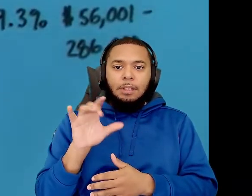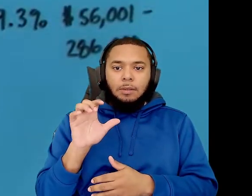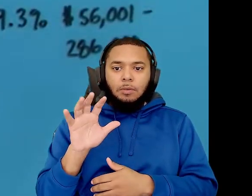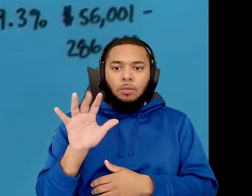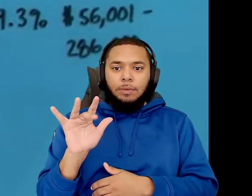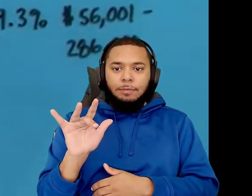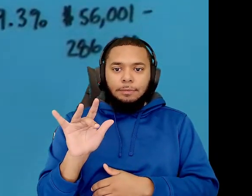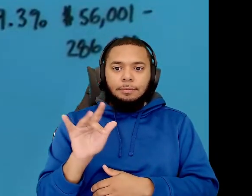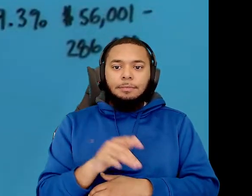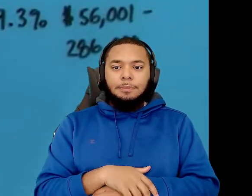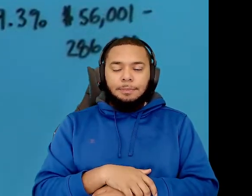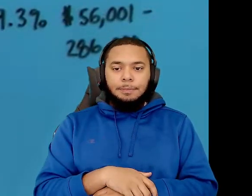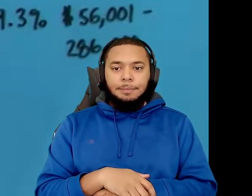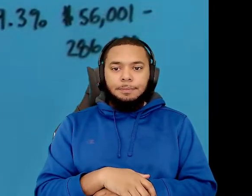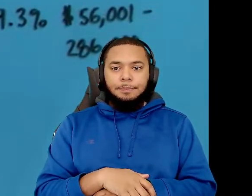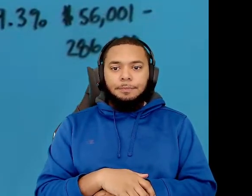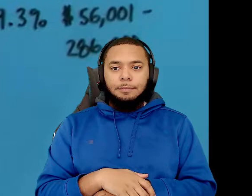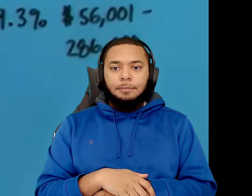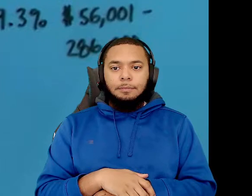$3,825 in FICA.